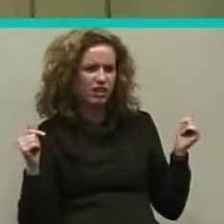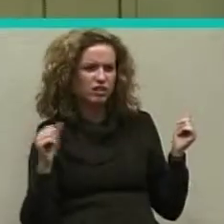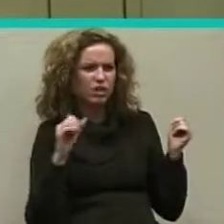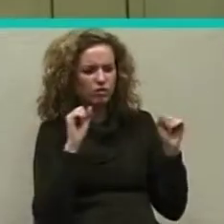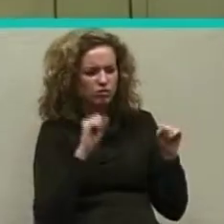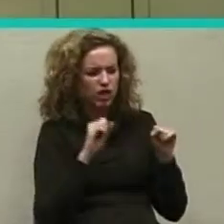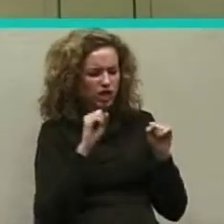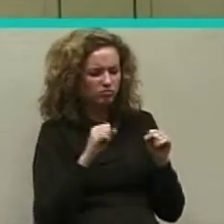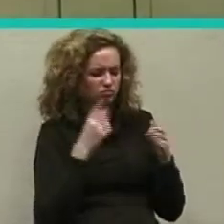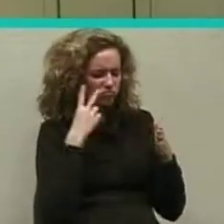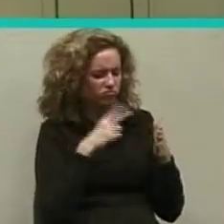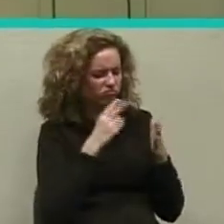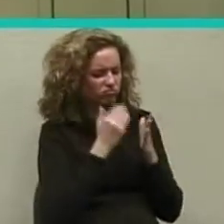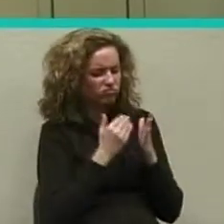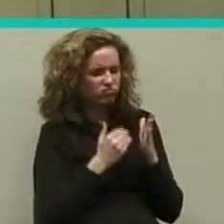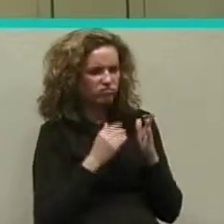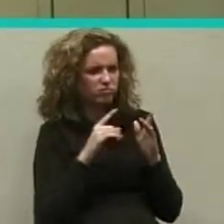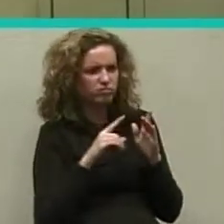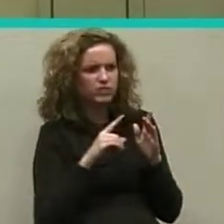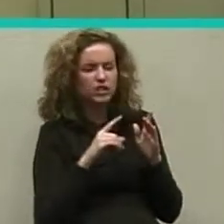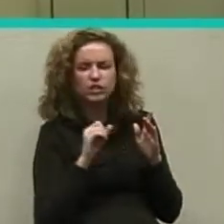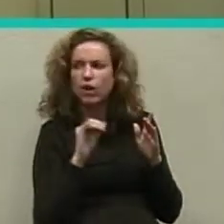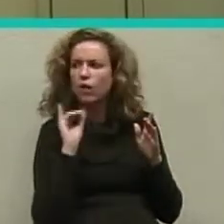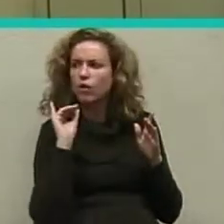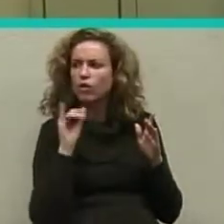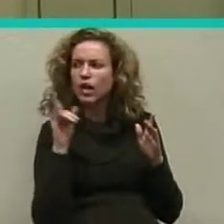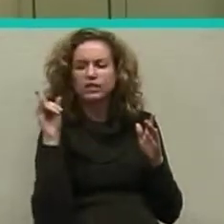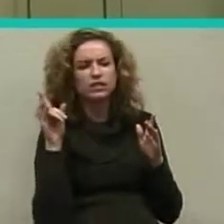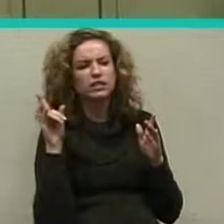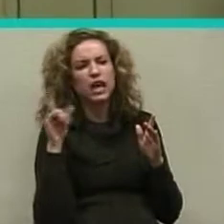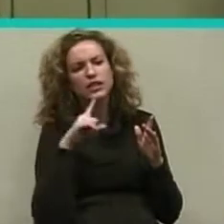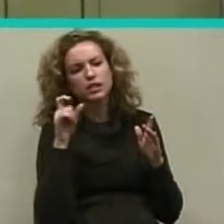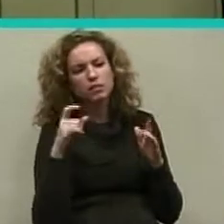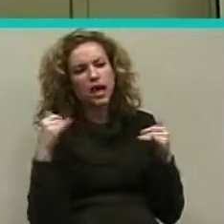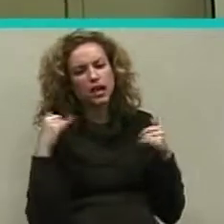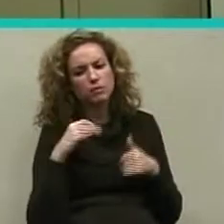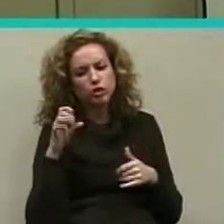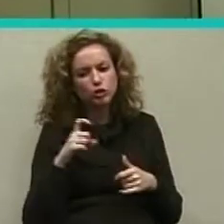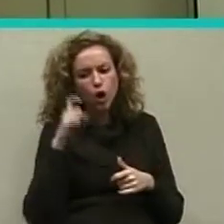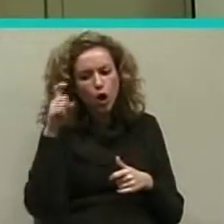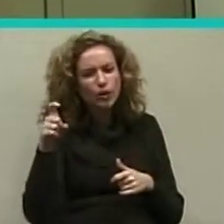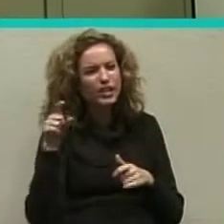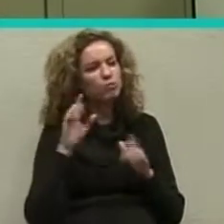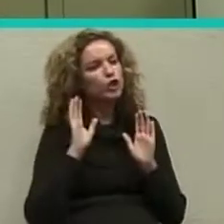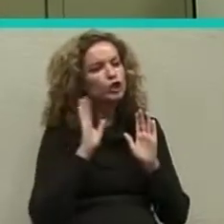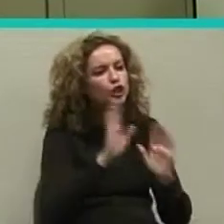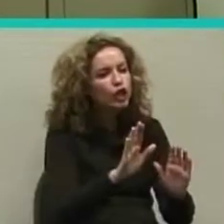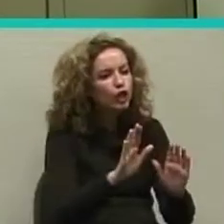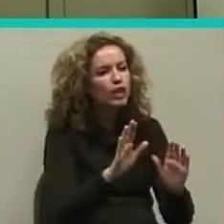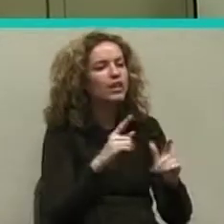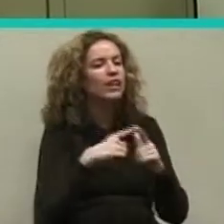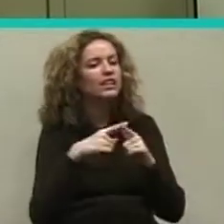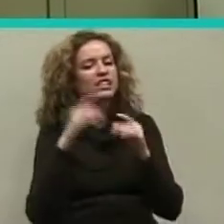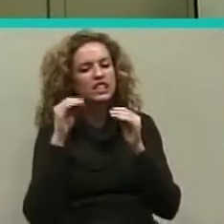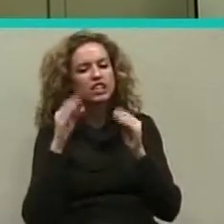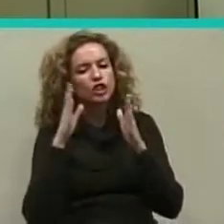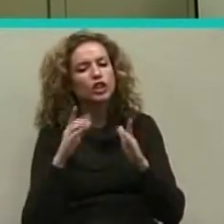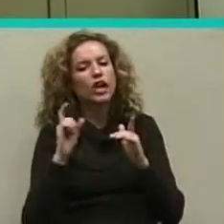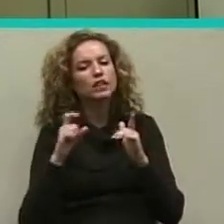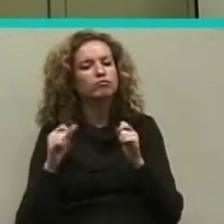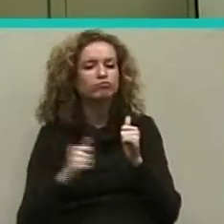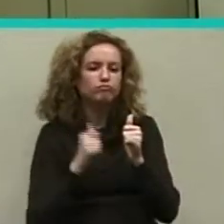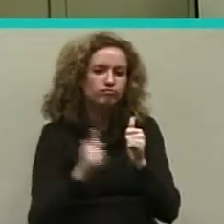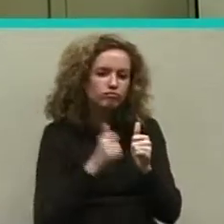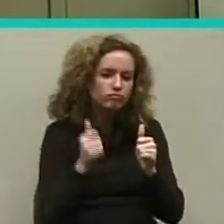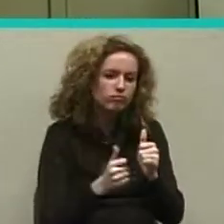say, okay, well, that's what's going on. So here, Mrs. Katz asked Michael to hang up his coat. Michael pushed Mrs. Katz, ran down the hall. Mrs. Katz had to run after Michael and restrain